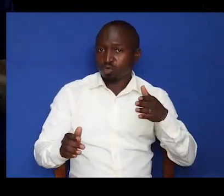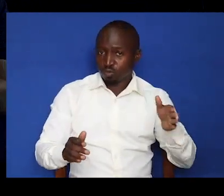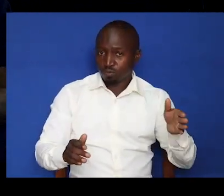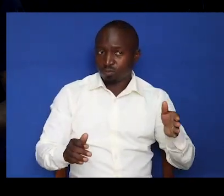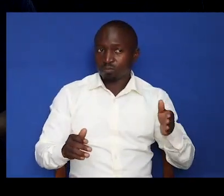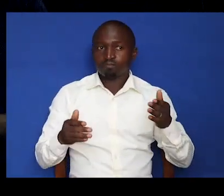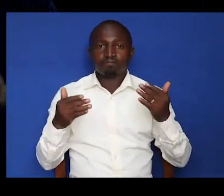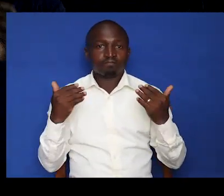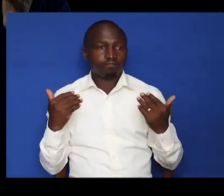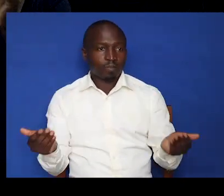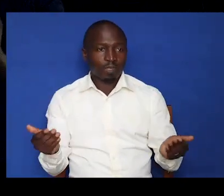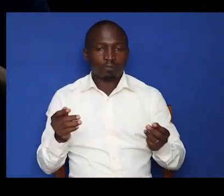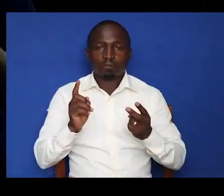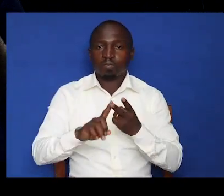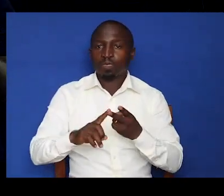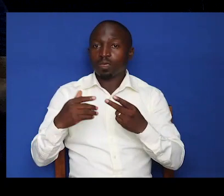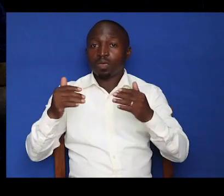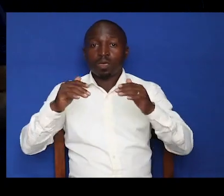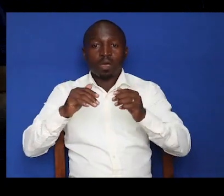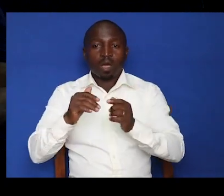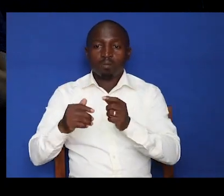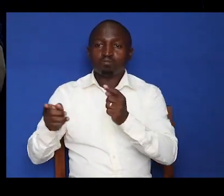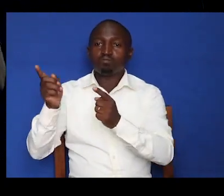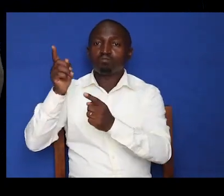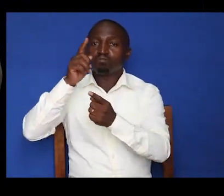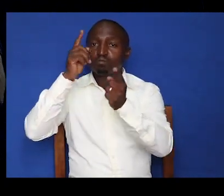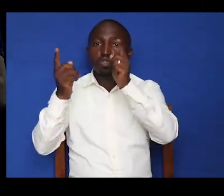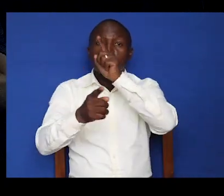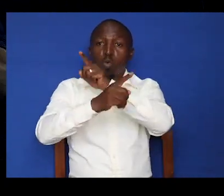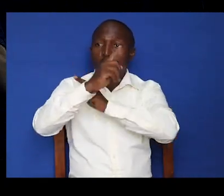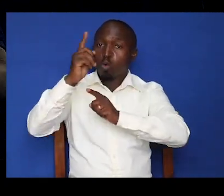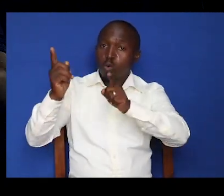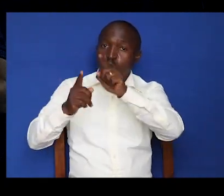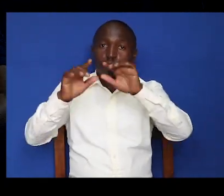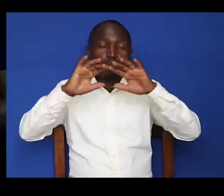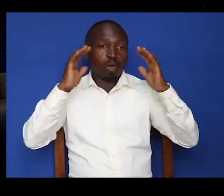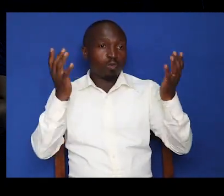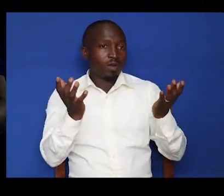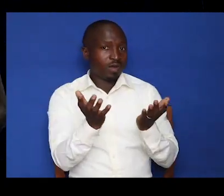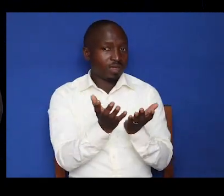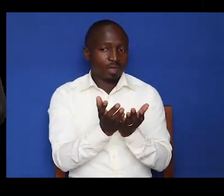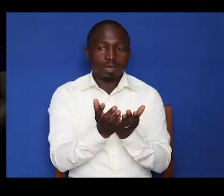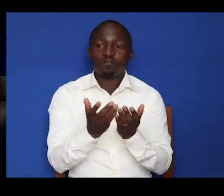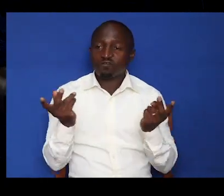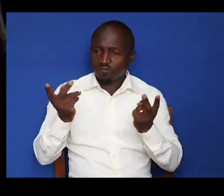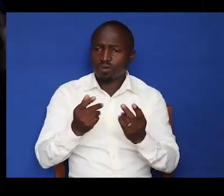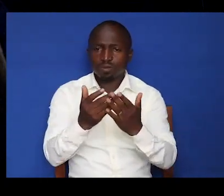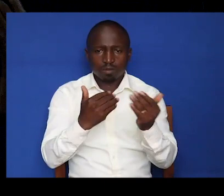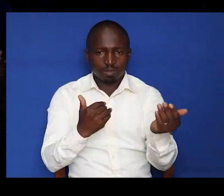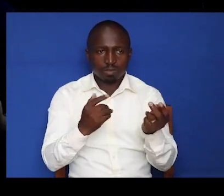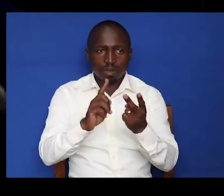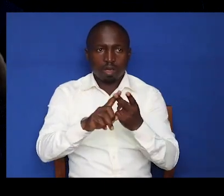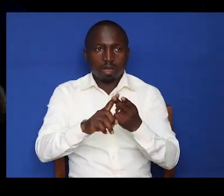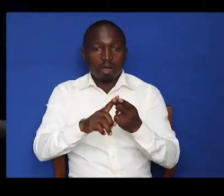dear student, here, Earth's rotation determines direction of currents. In the